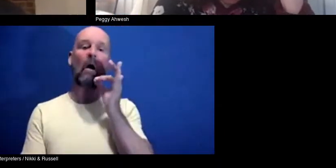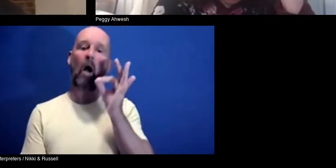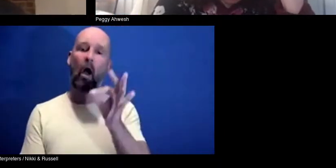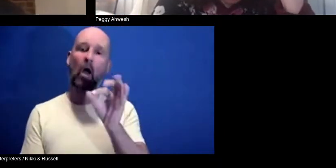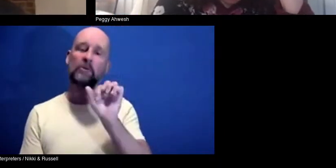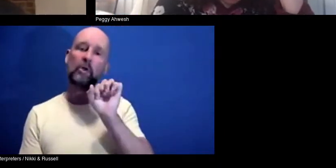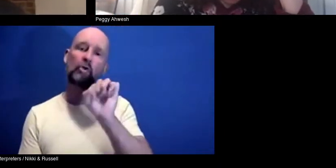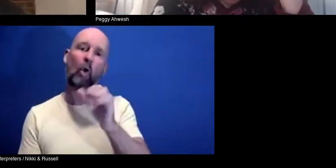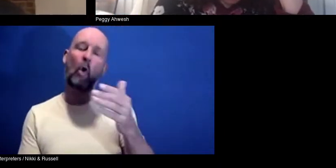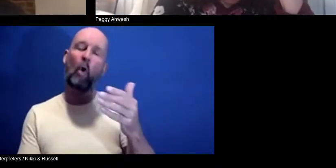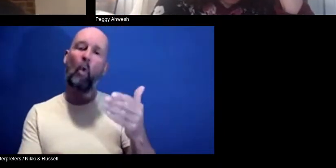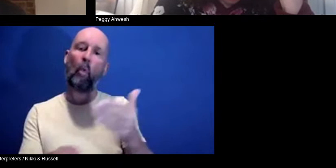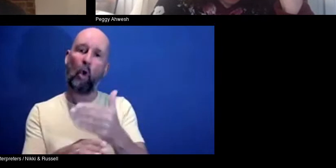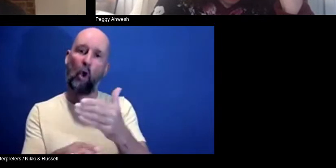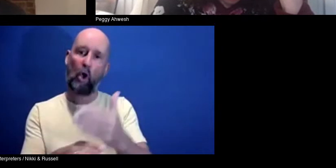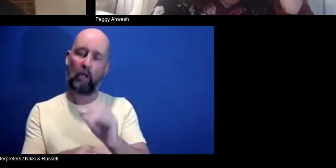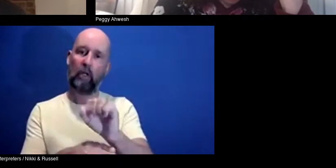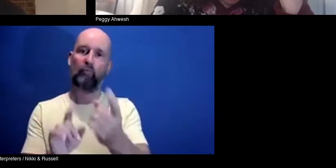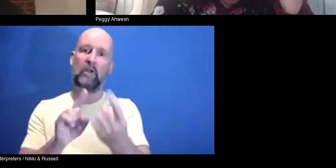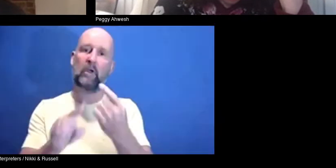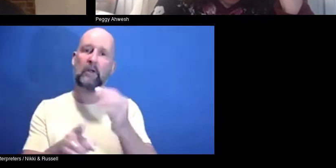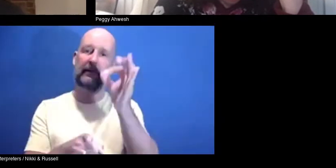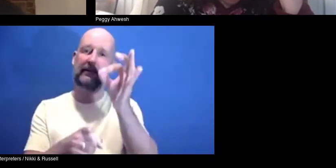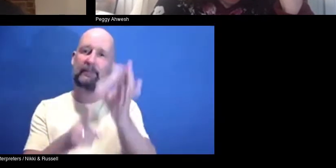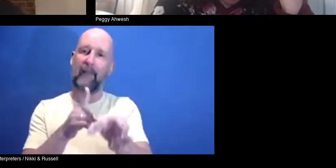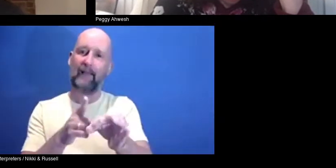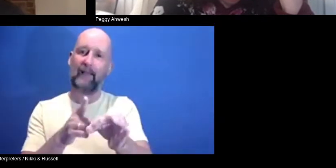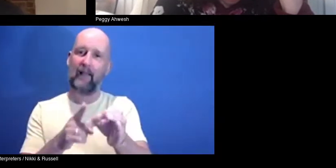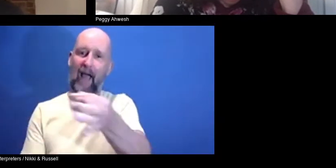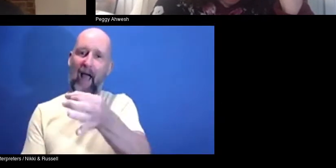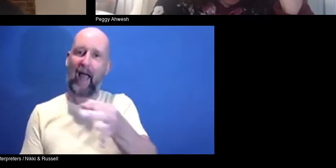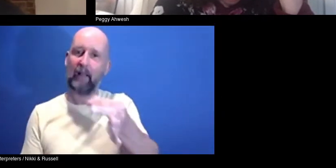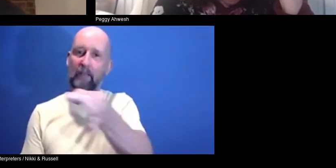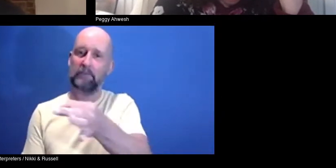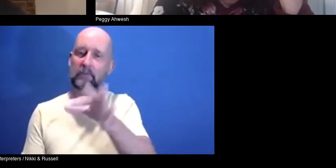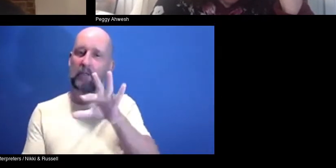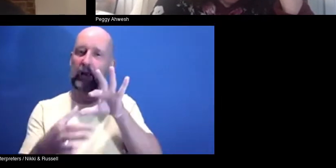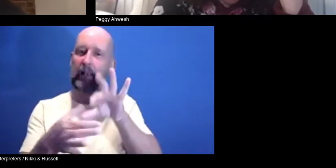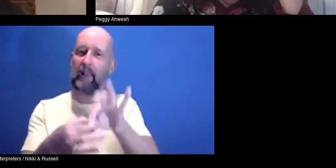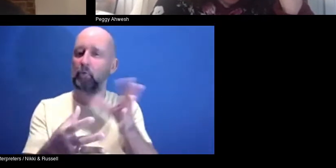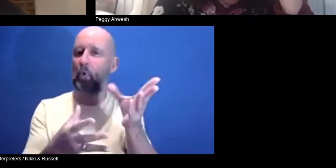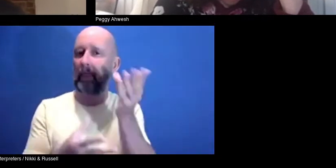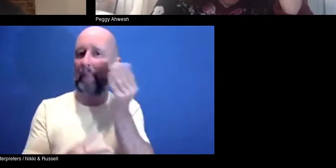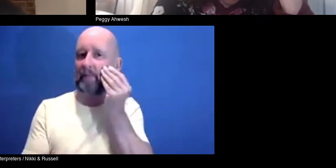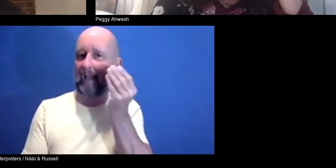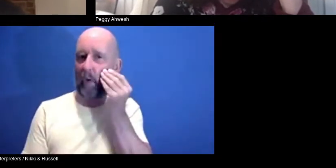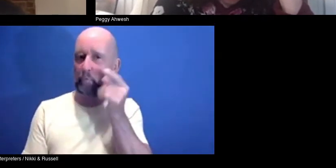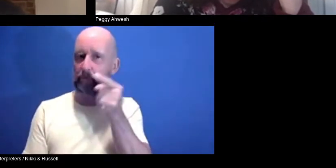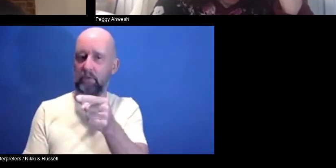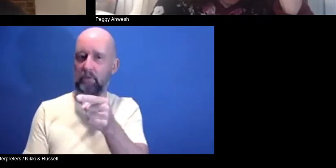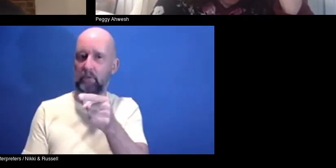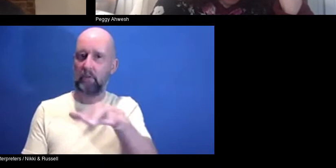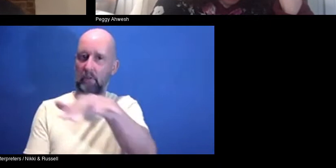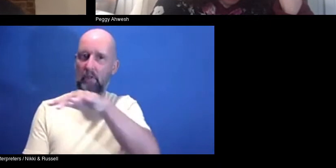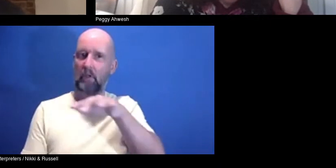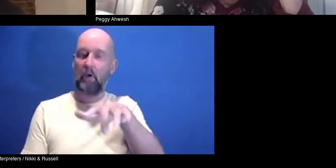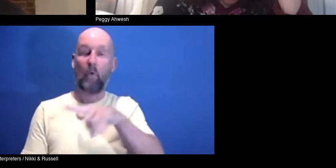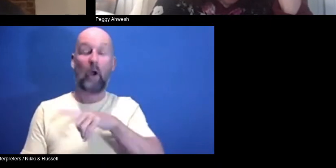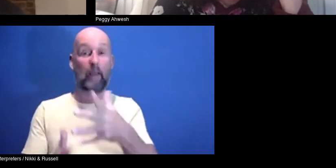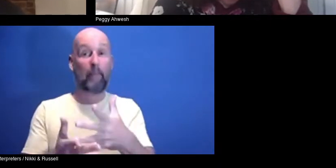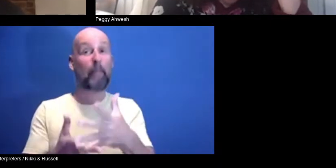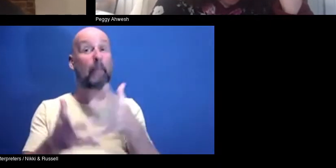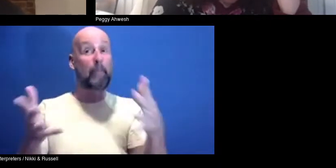works respond to the spaces at Spike Island, especially in terms of sound, which of course is always a huge